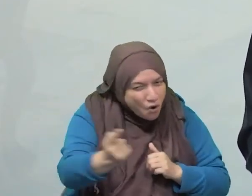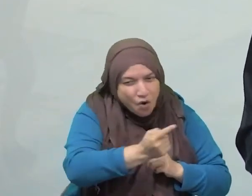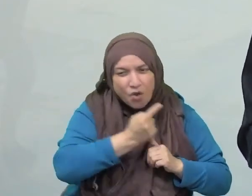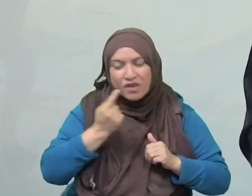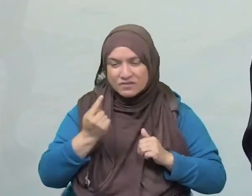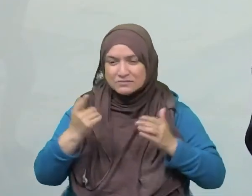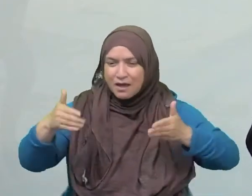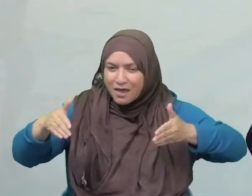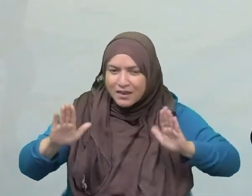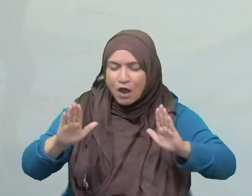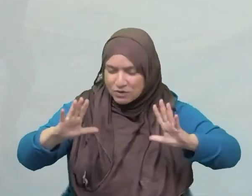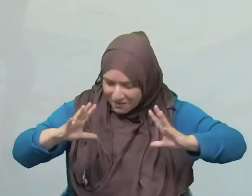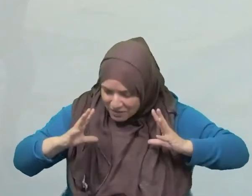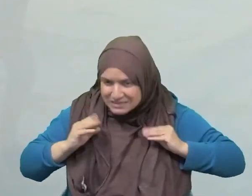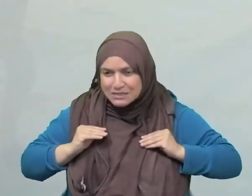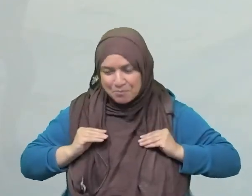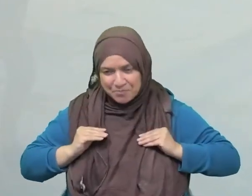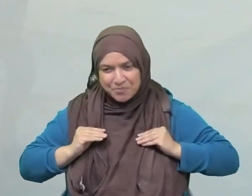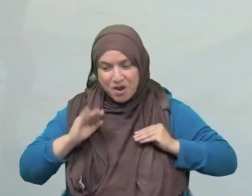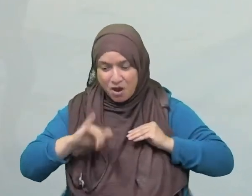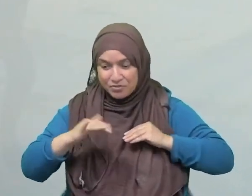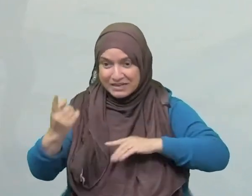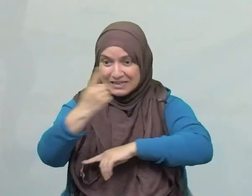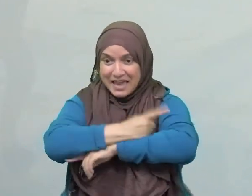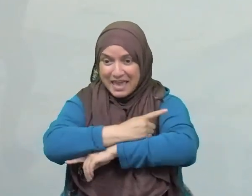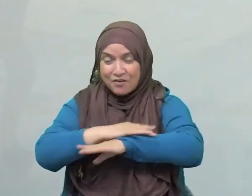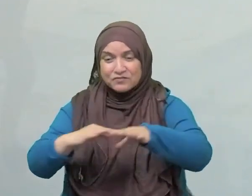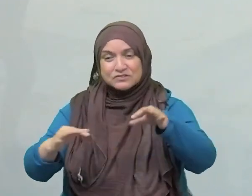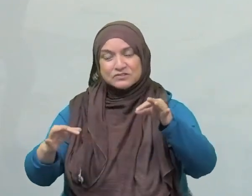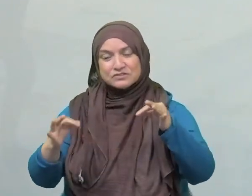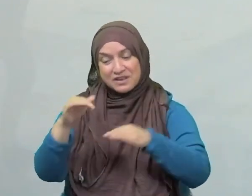online our entire ramadan accepted